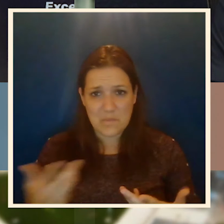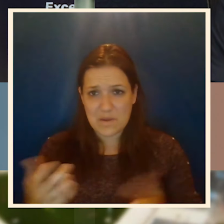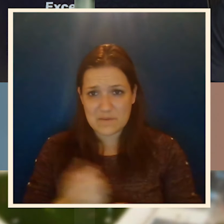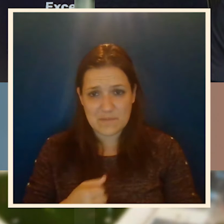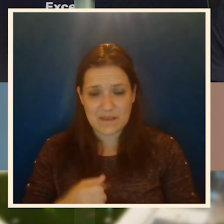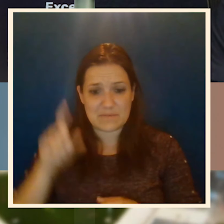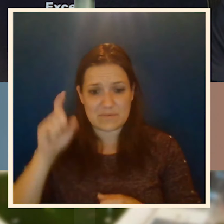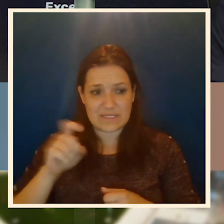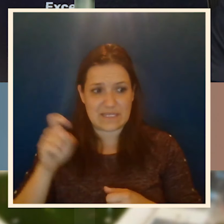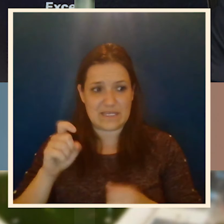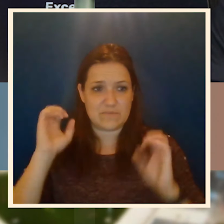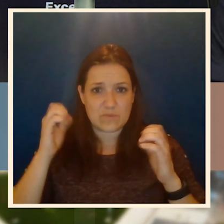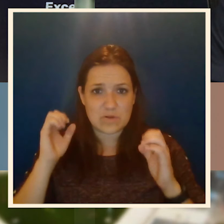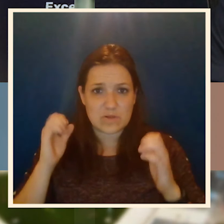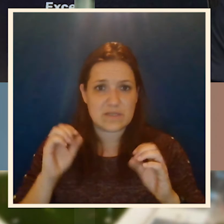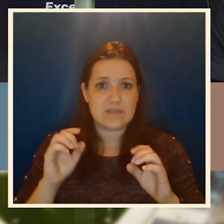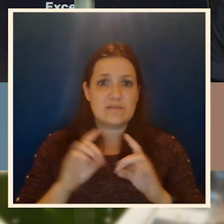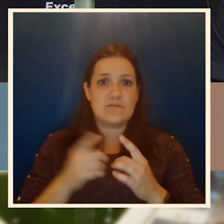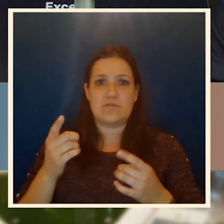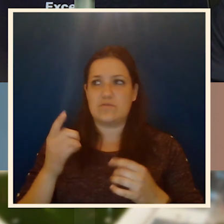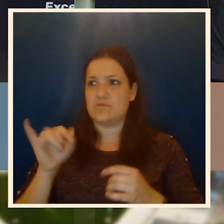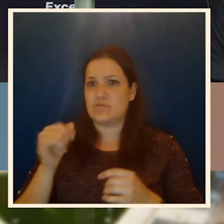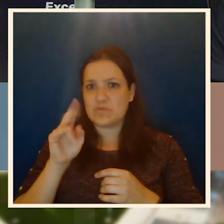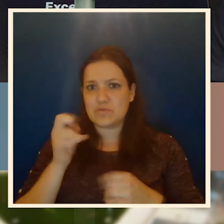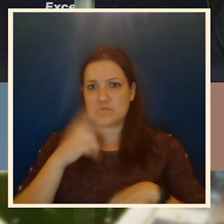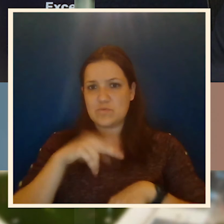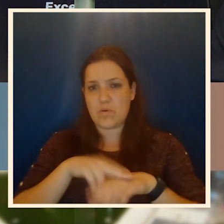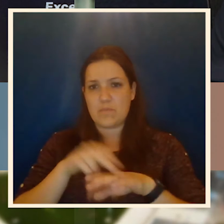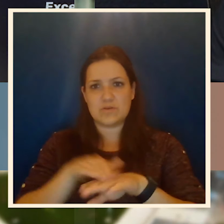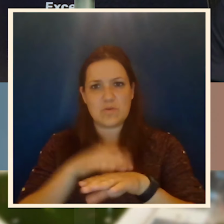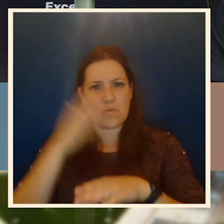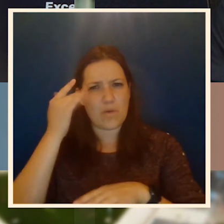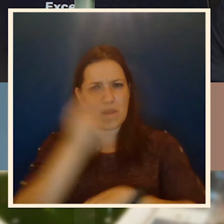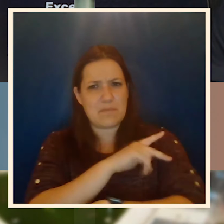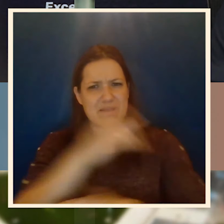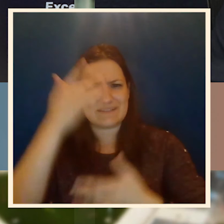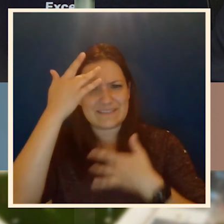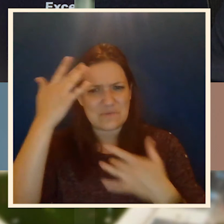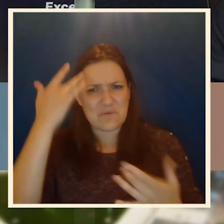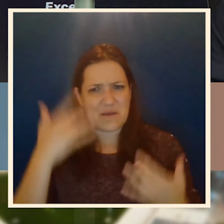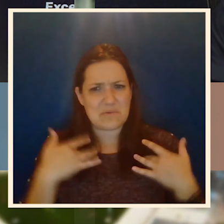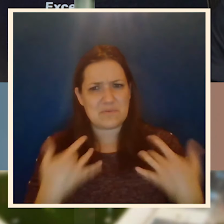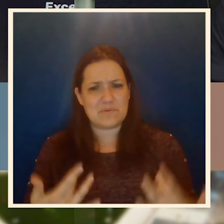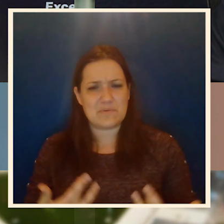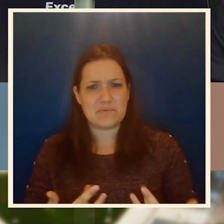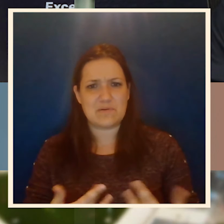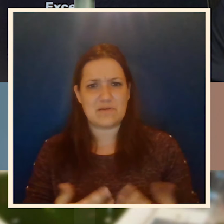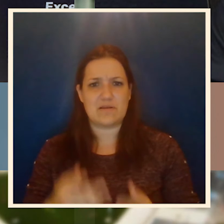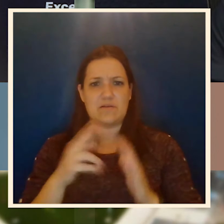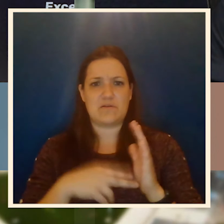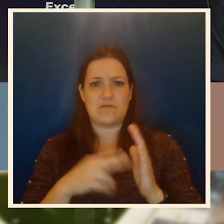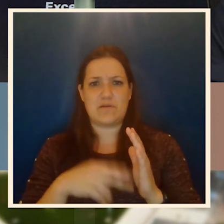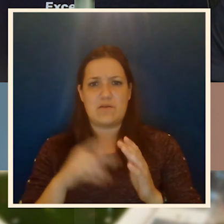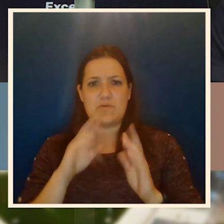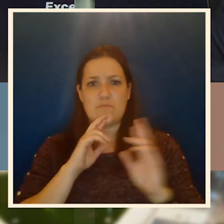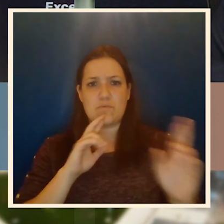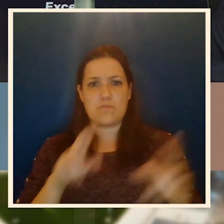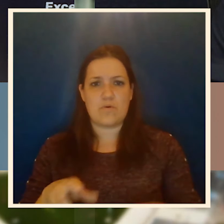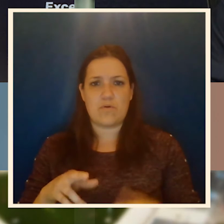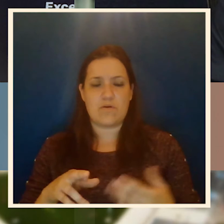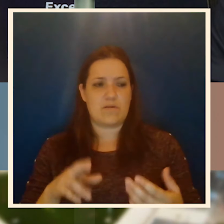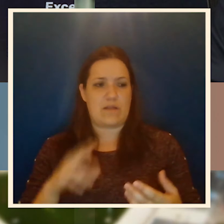And we try to think of, you know, what's driving such demand on the ED here in June when it's generally slower, and